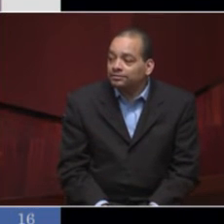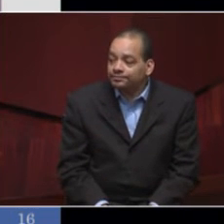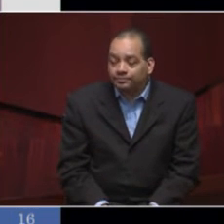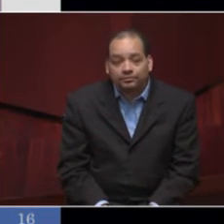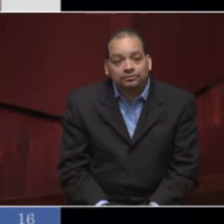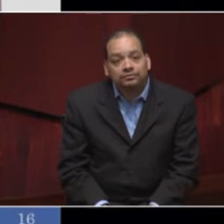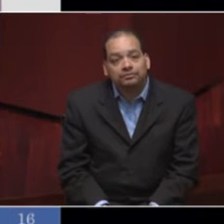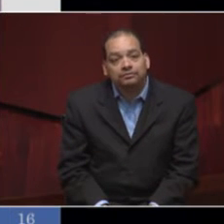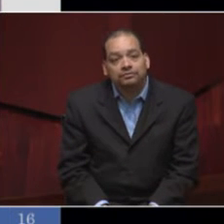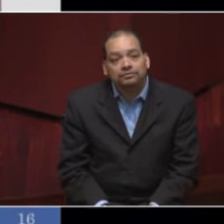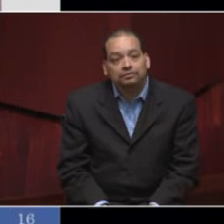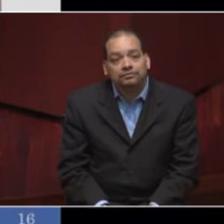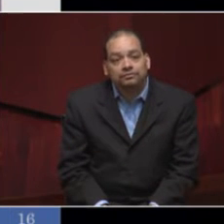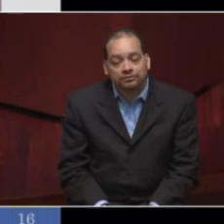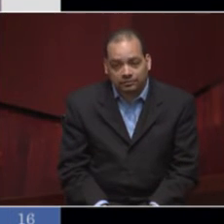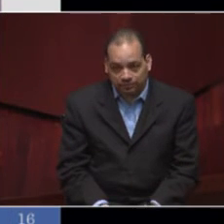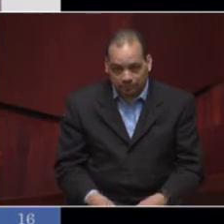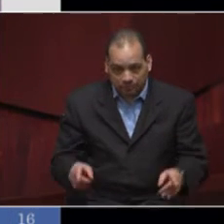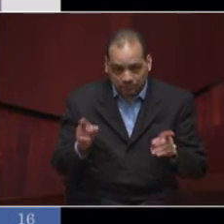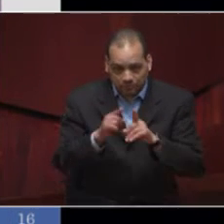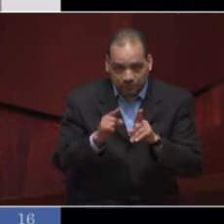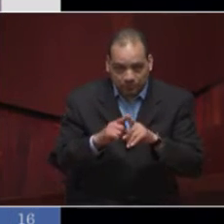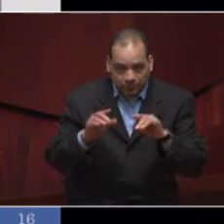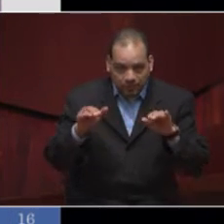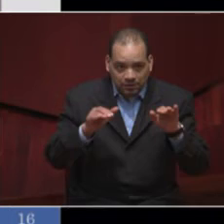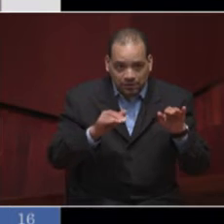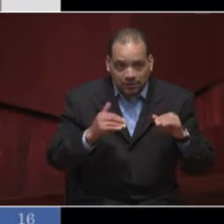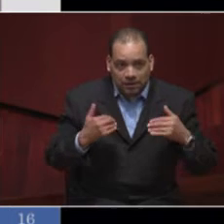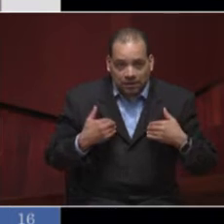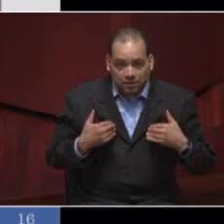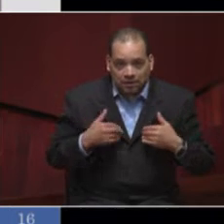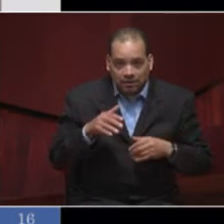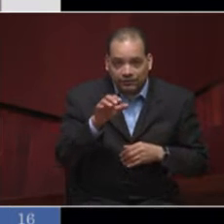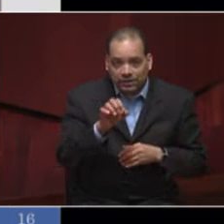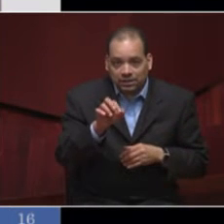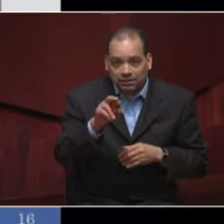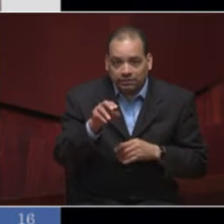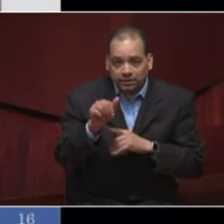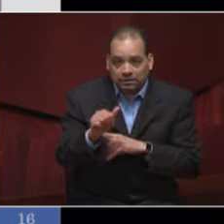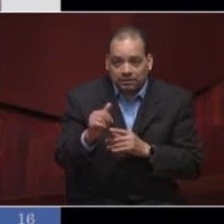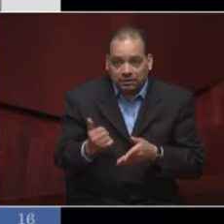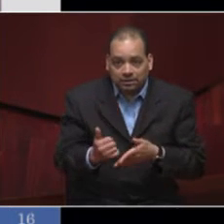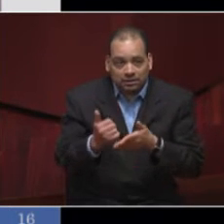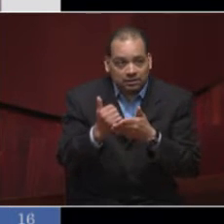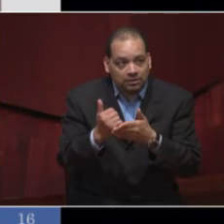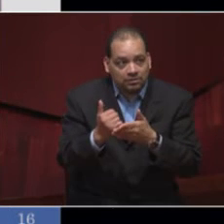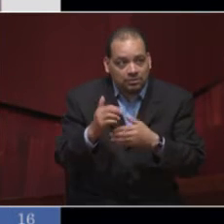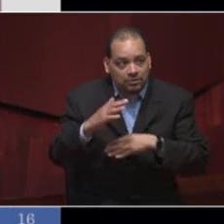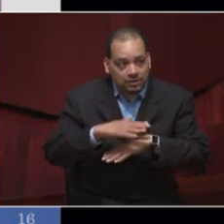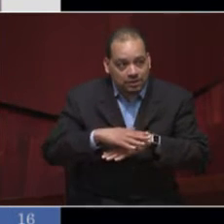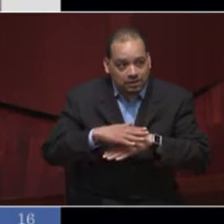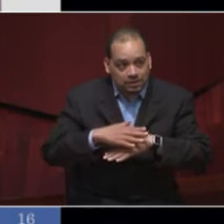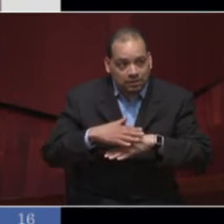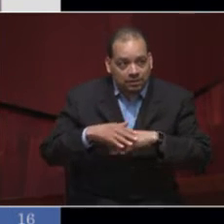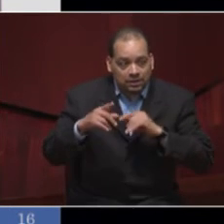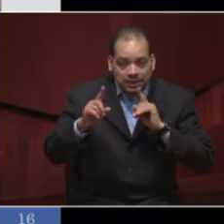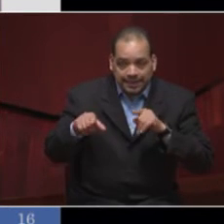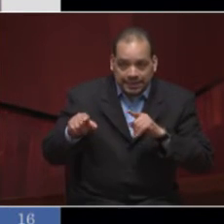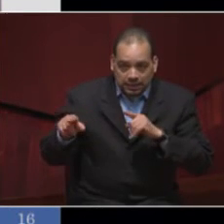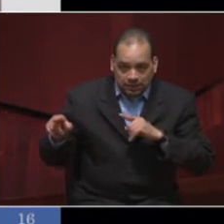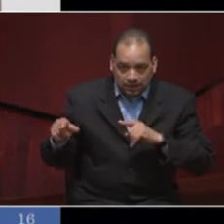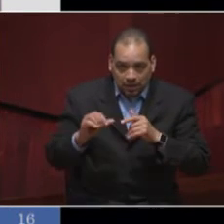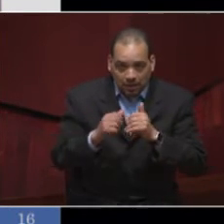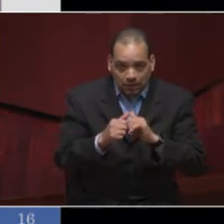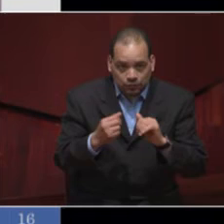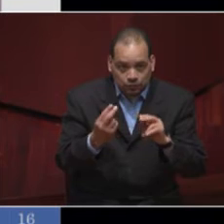And another reminder that we have an ERA help desk. The help desk can answer questions regarding how to use